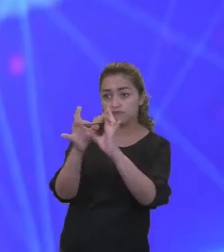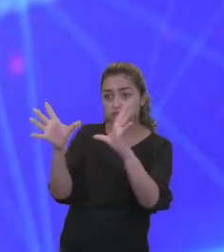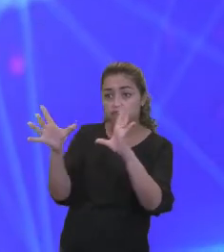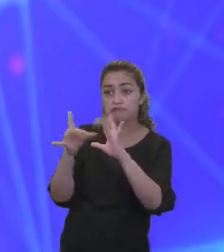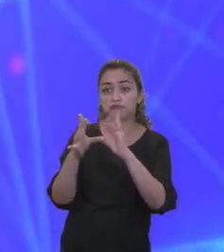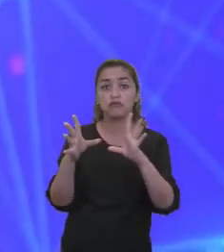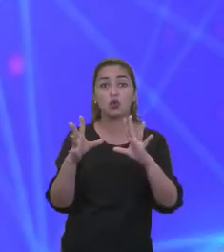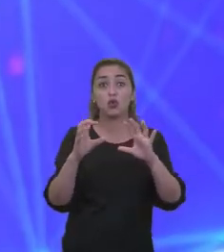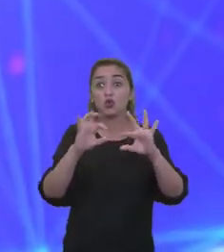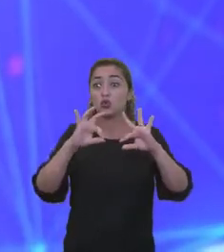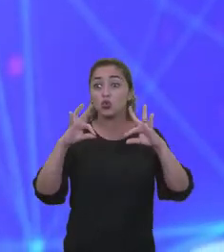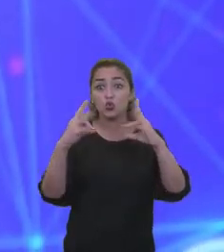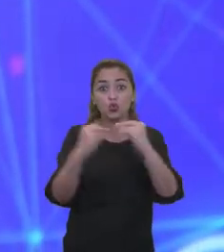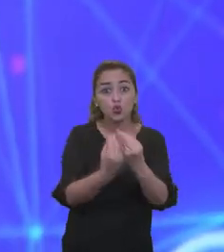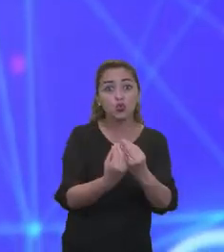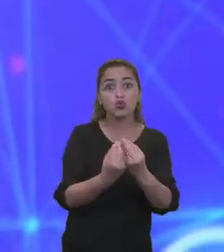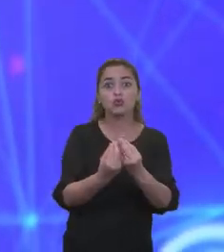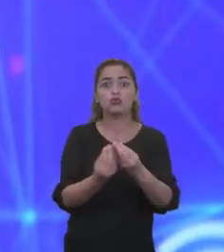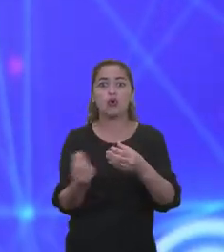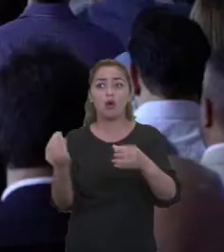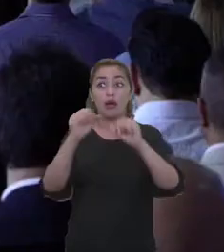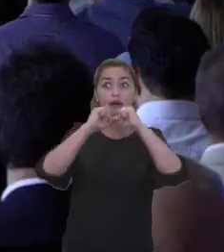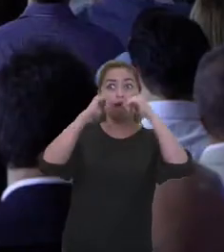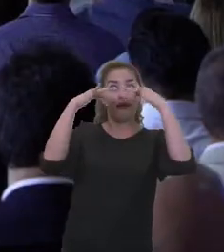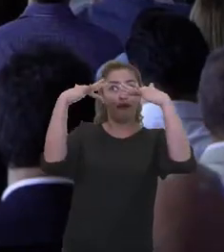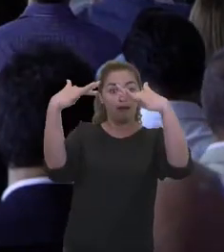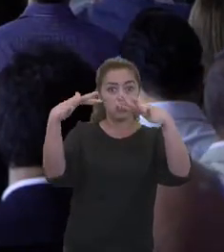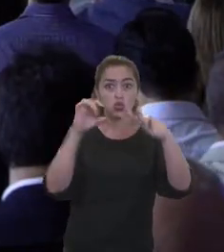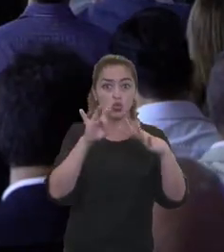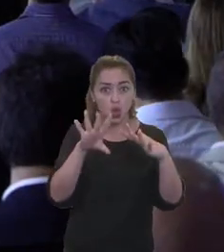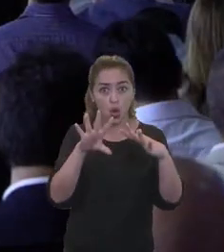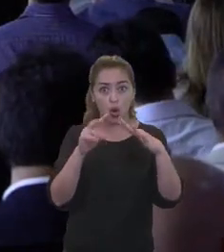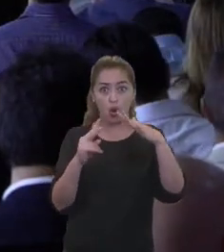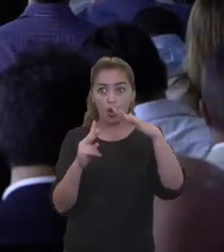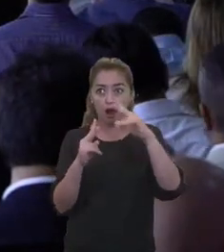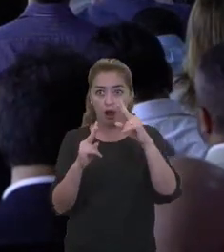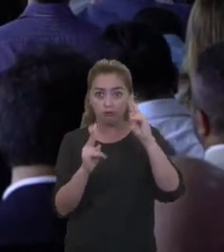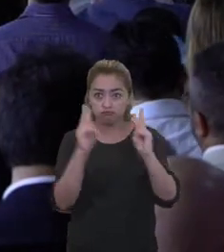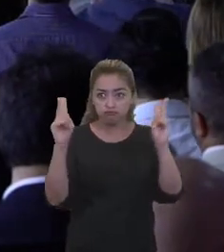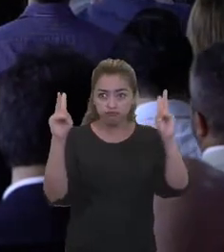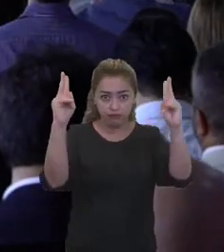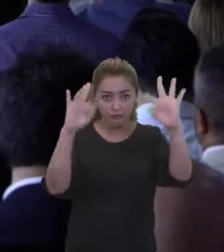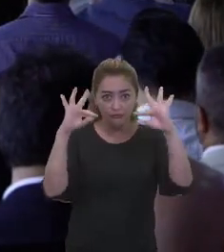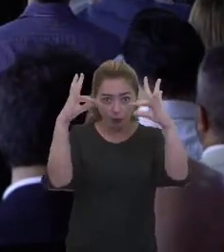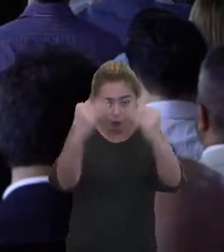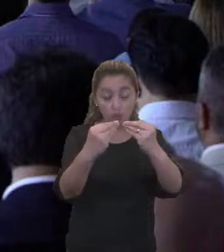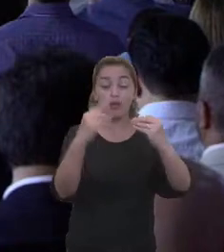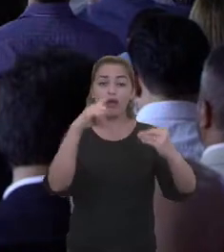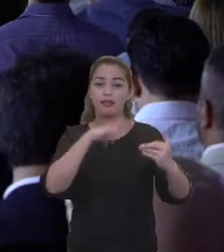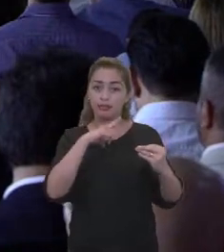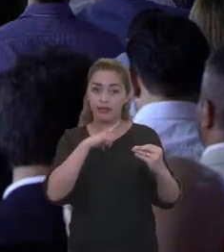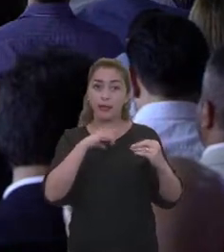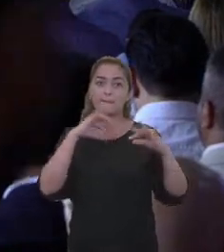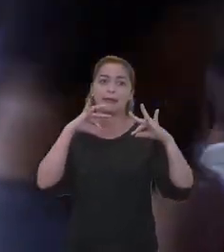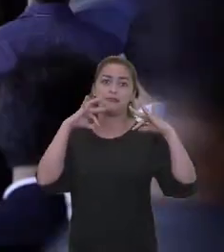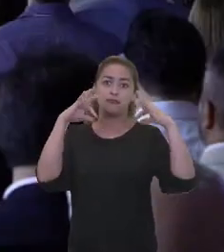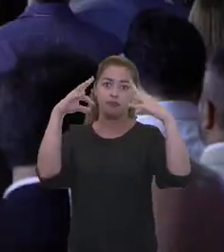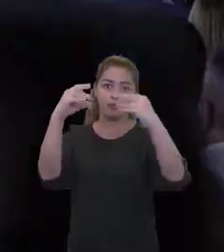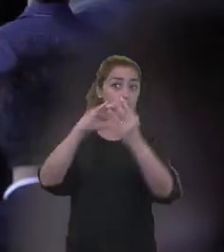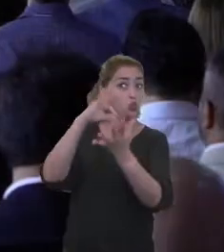all is the availability of having digital services that we put on top of this coverage. Then we what do we have?